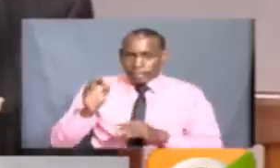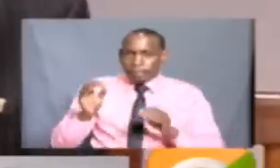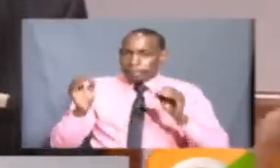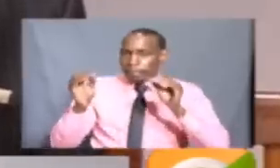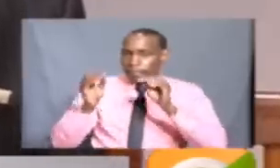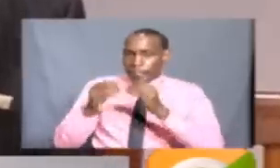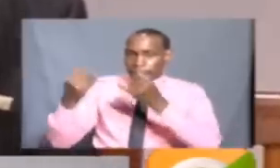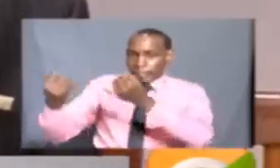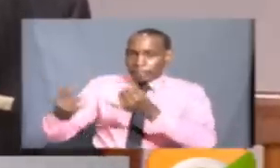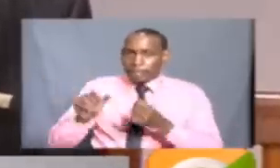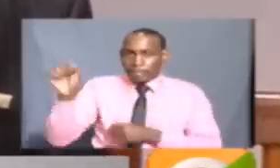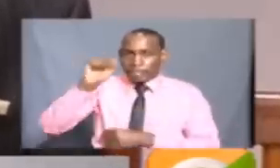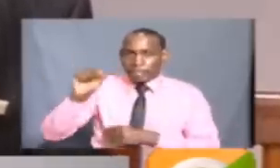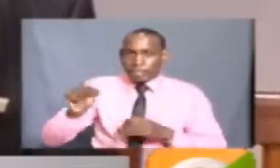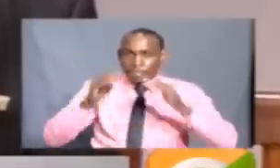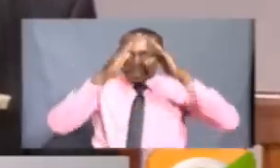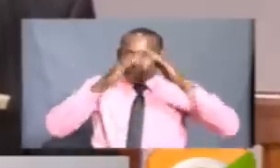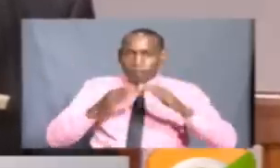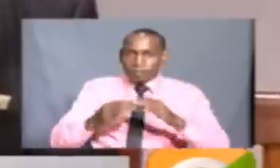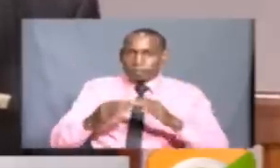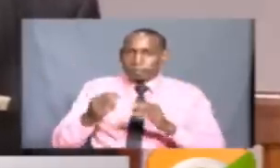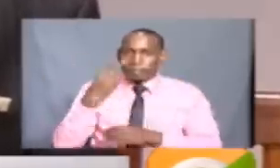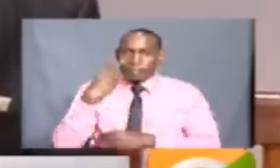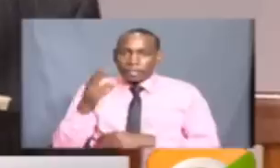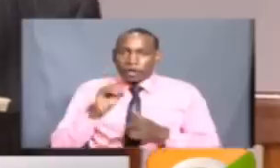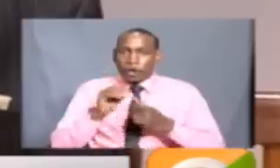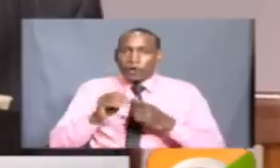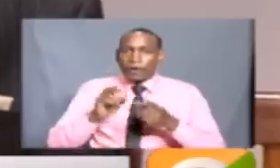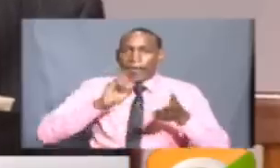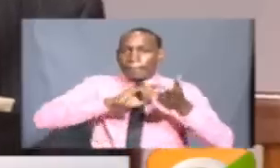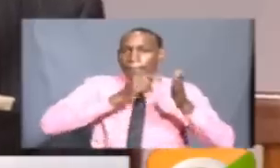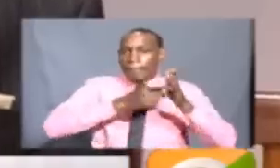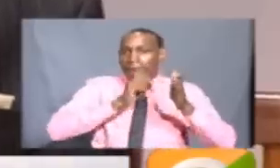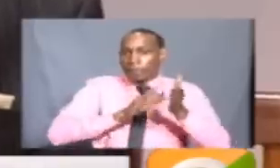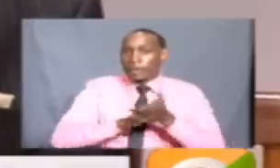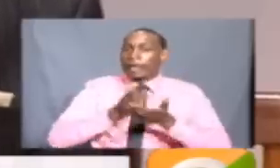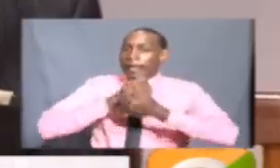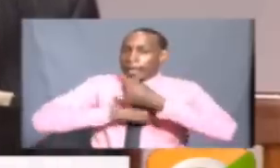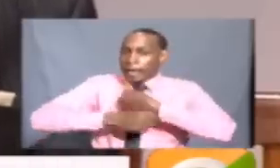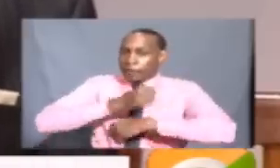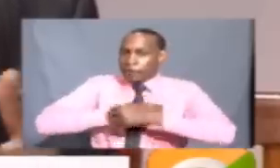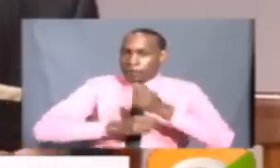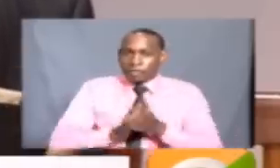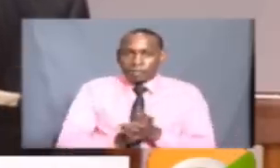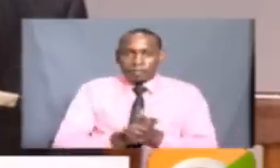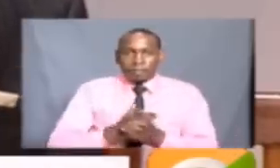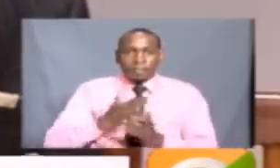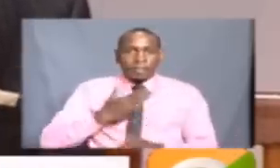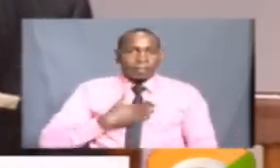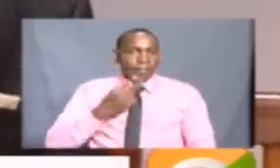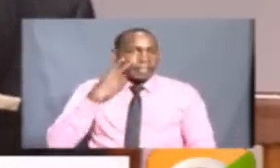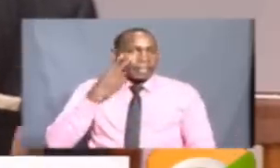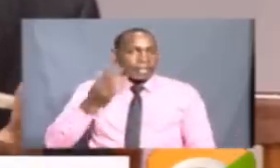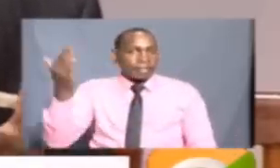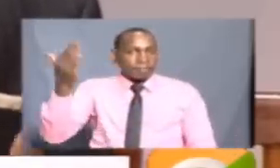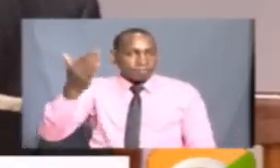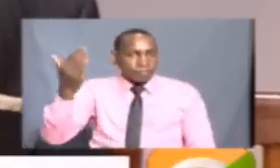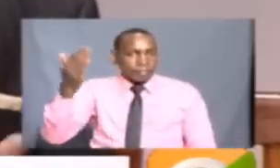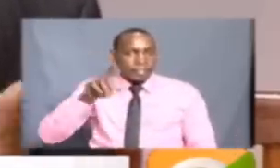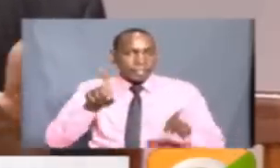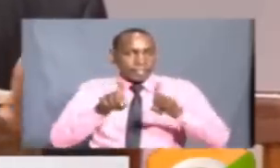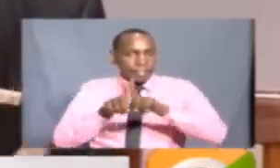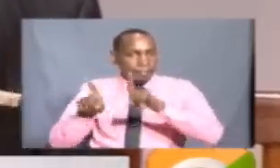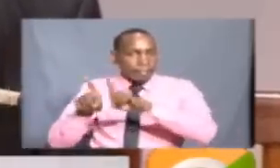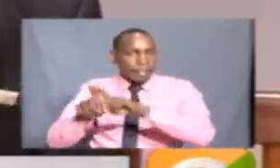inviting him to State House to see him or whether he meant that he was going to take action. And I have seen him address the same